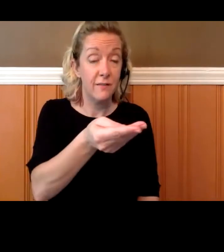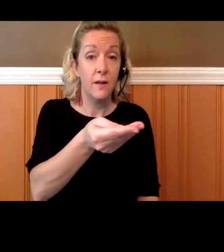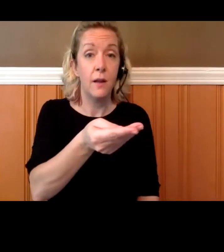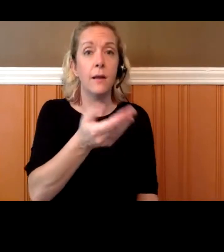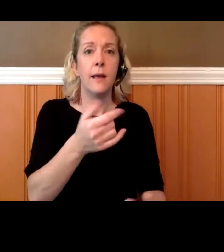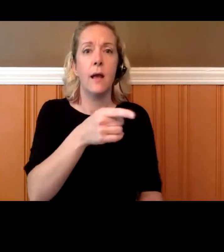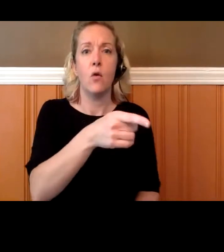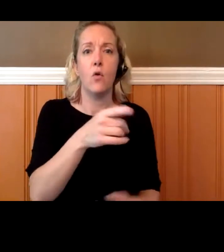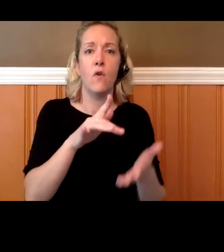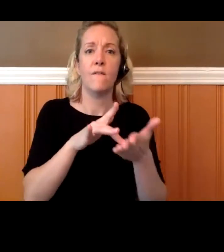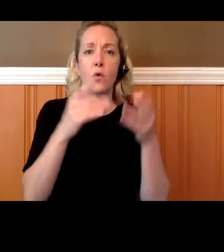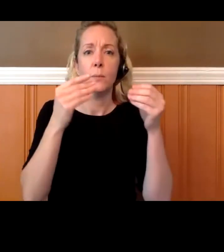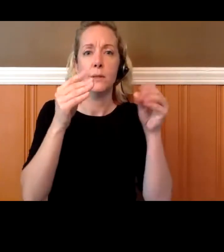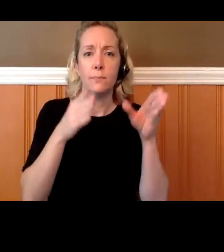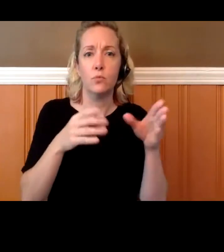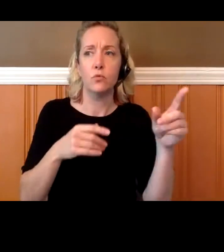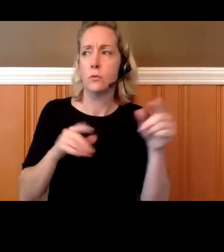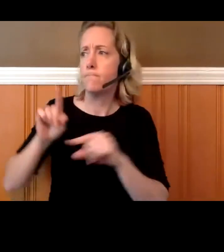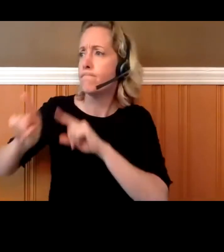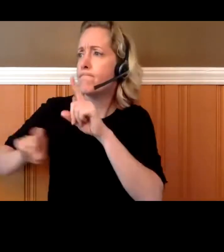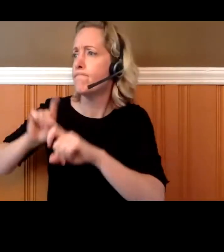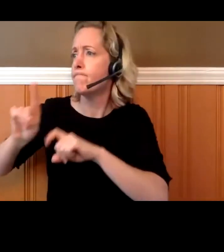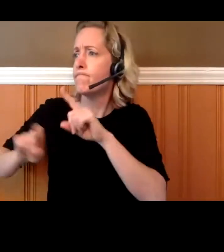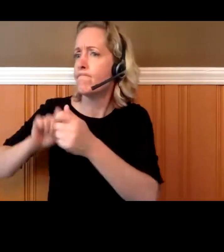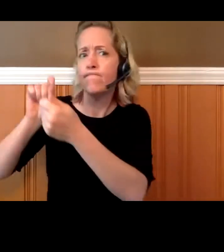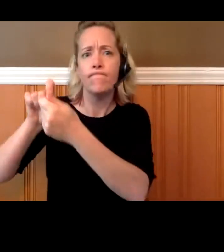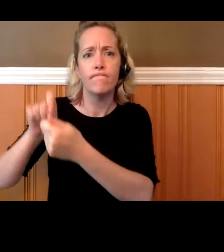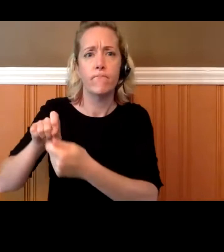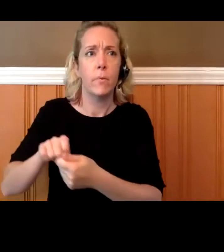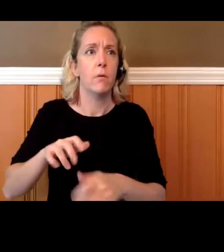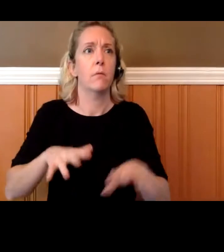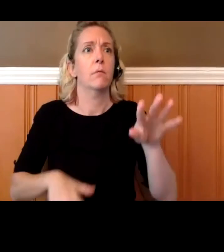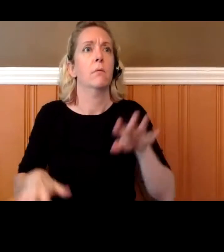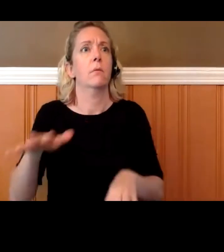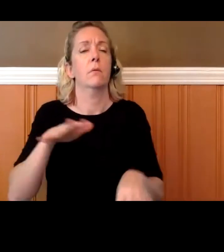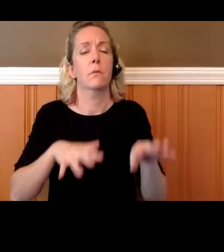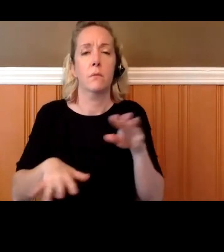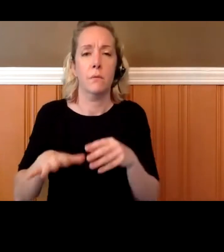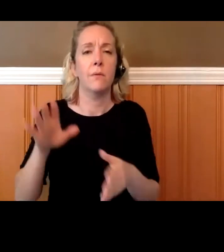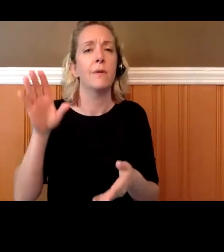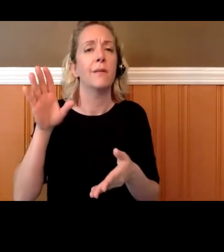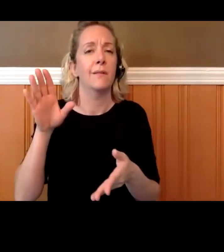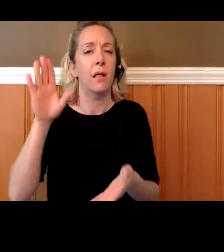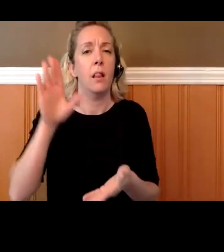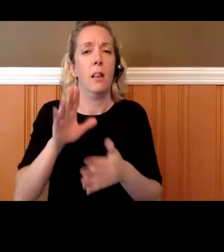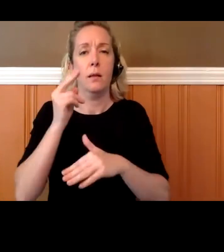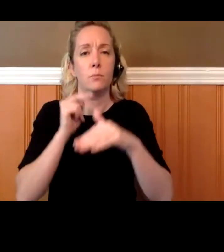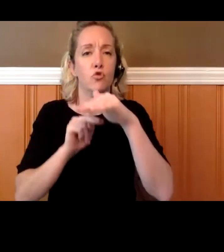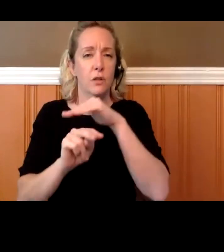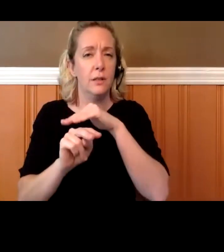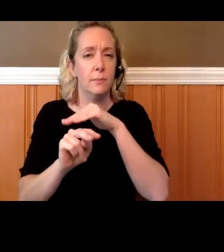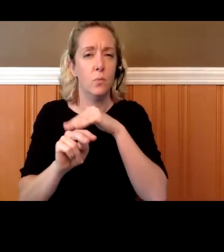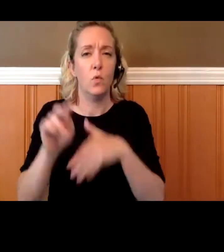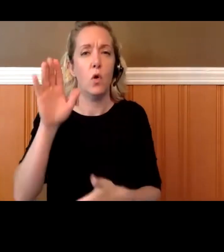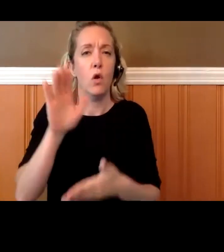pharmacist. Beautiful. Yeah. You know, there was nobody there to interpret that part